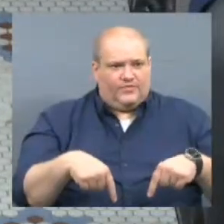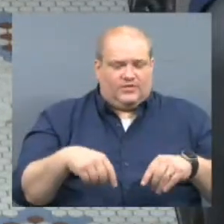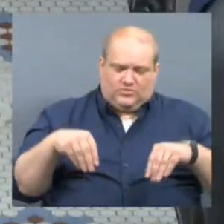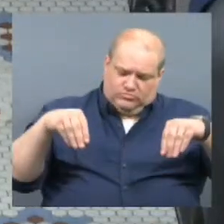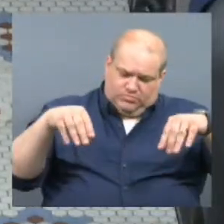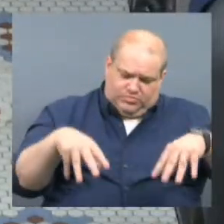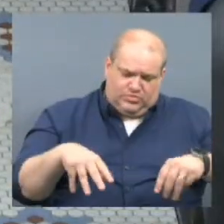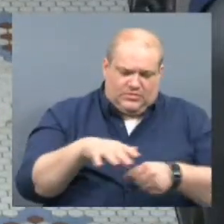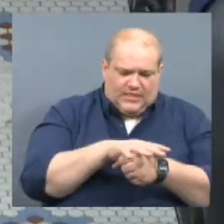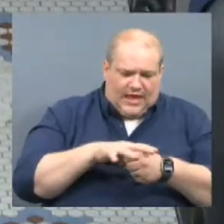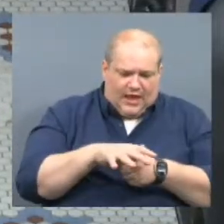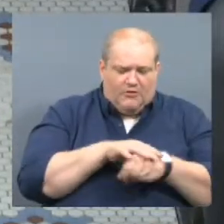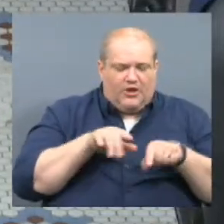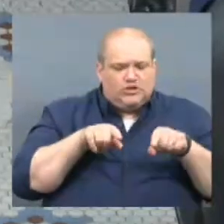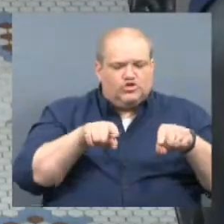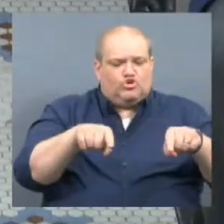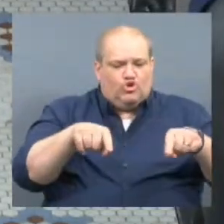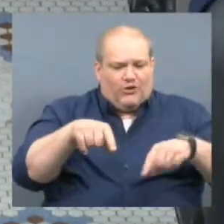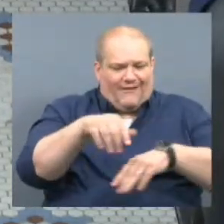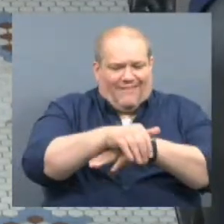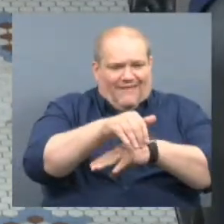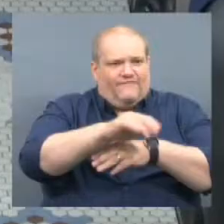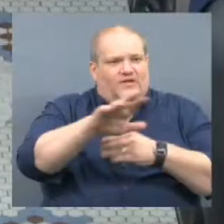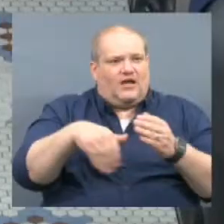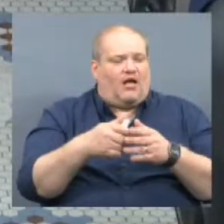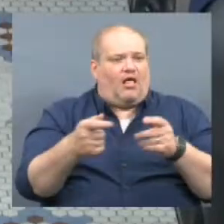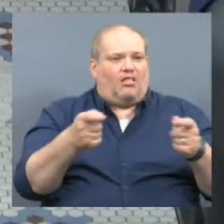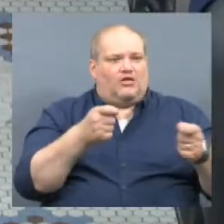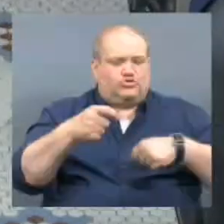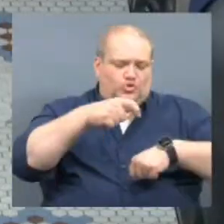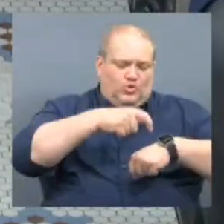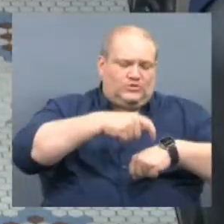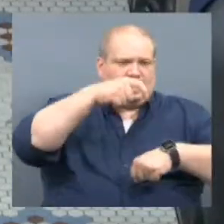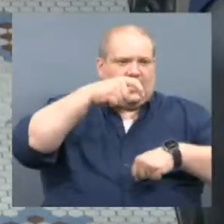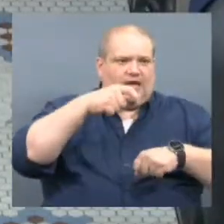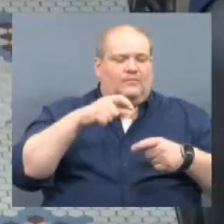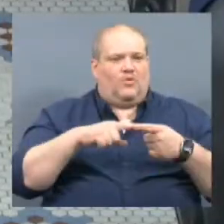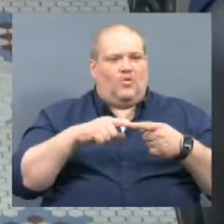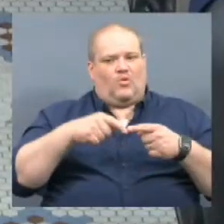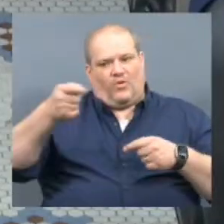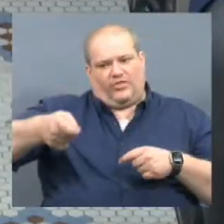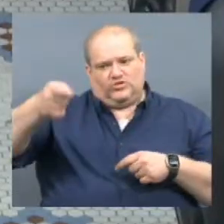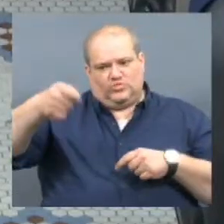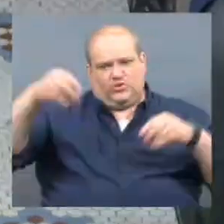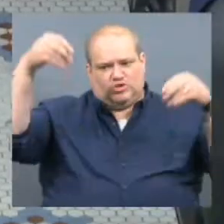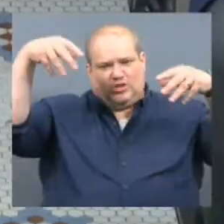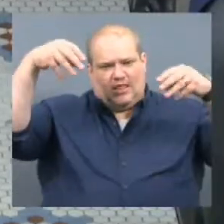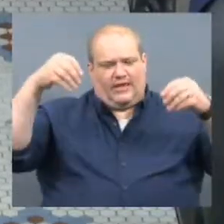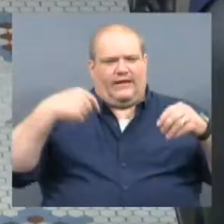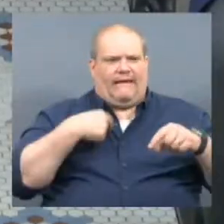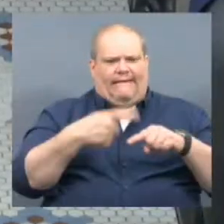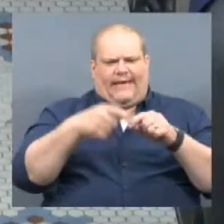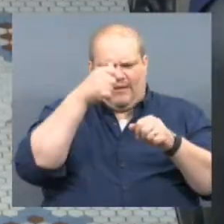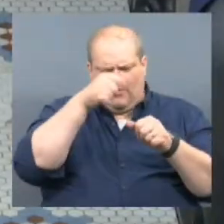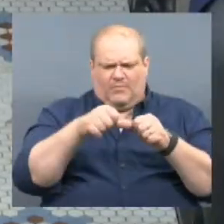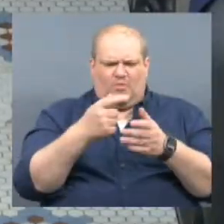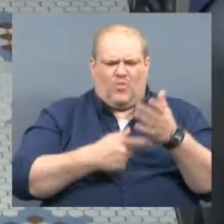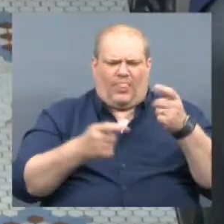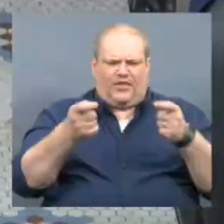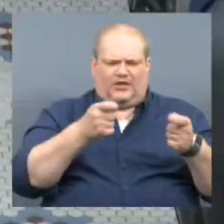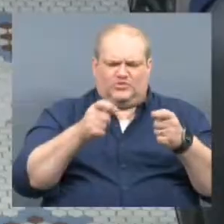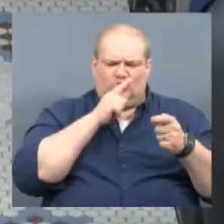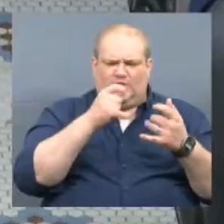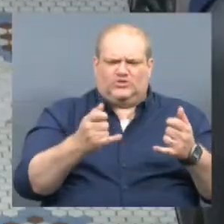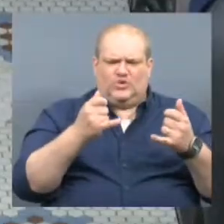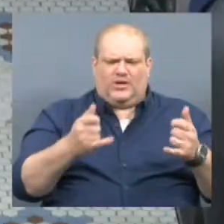area during the evening. And it is all controlled, either time or light, whichever. I don't know what the control is at